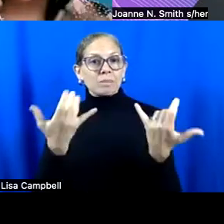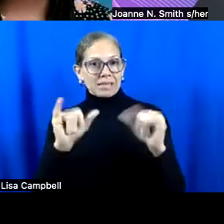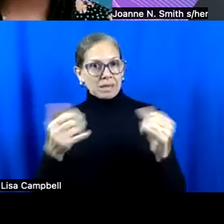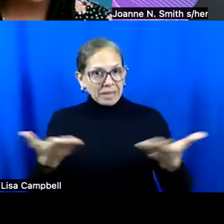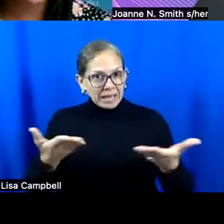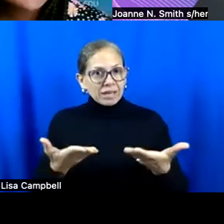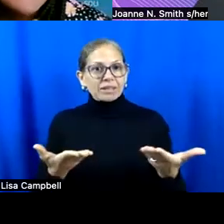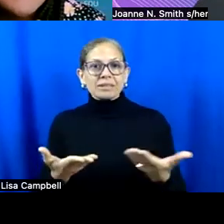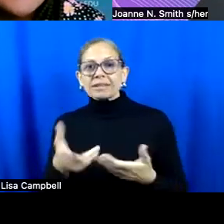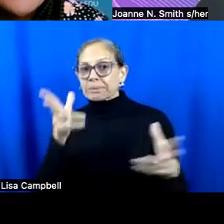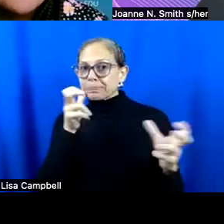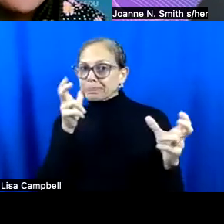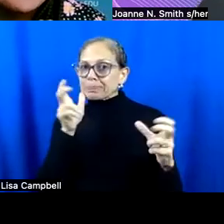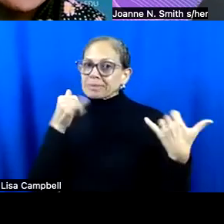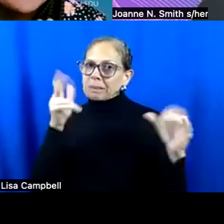gonna be tuned in.